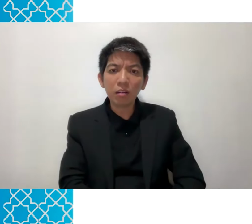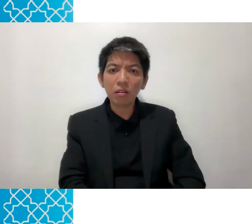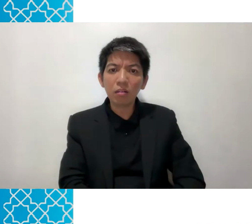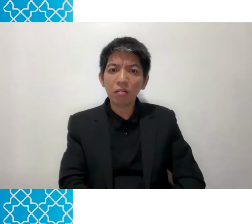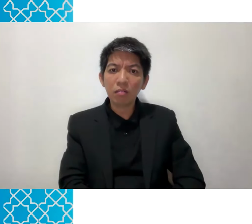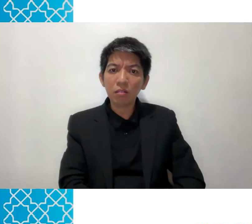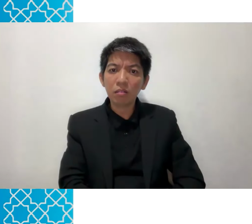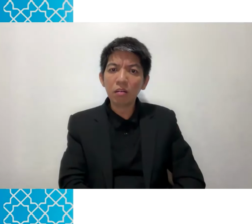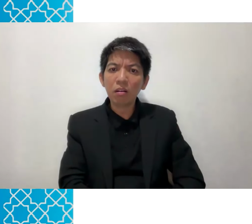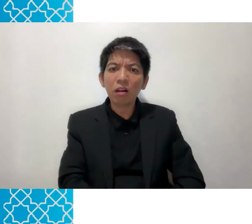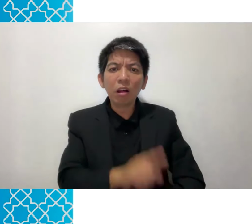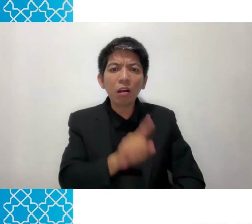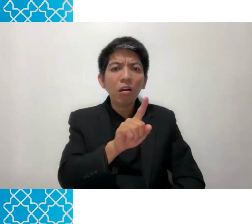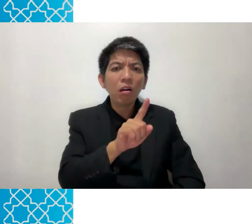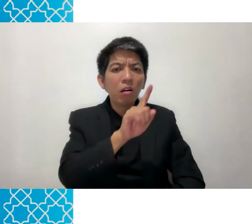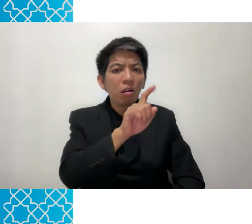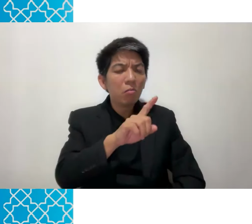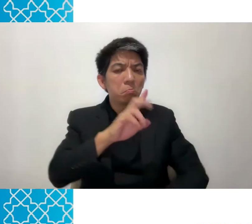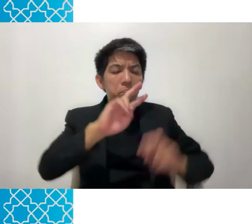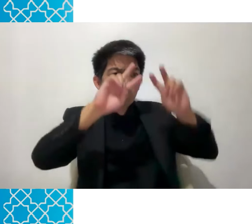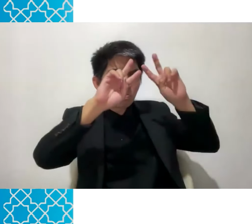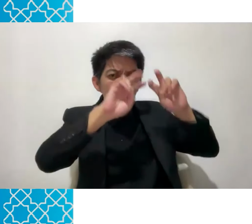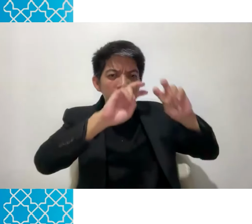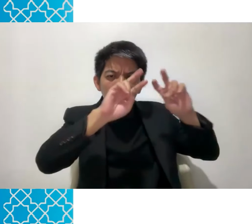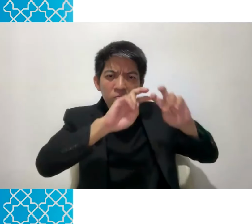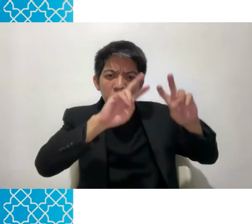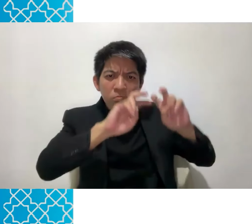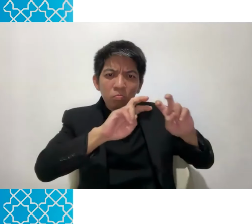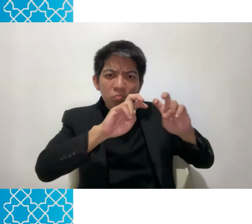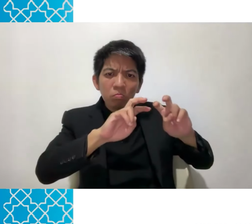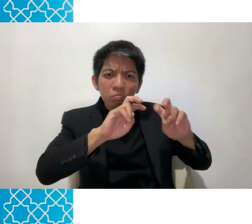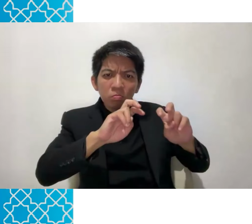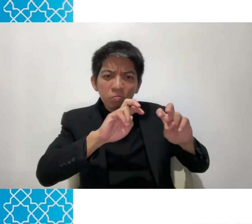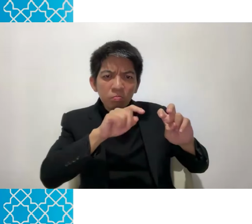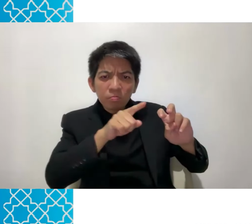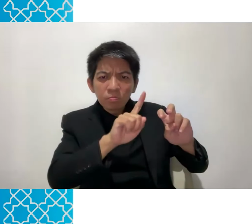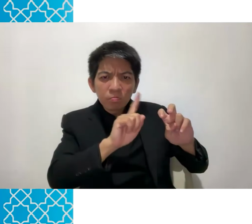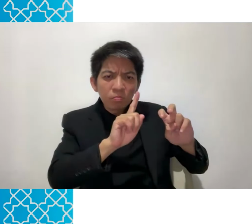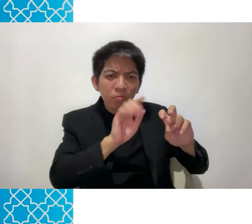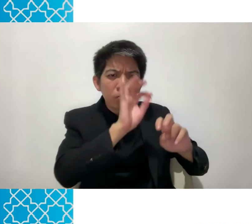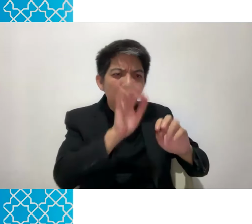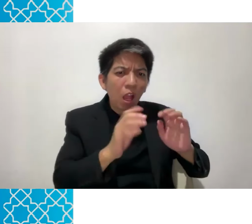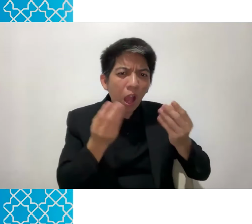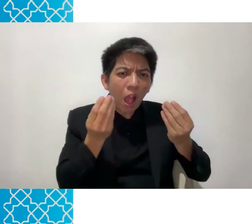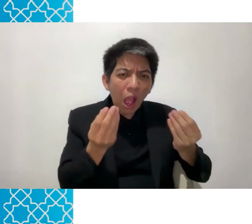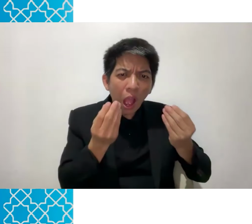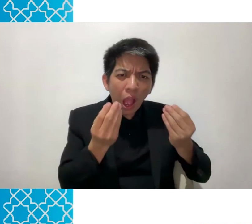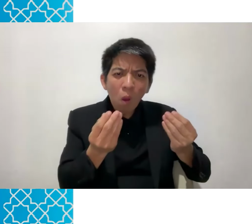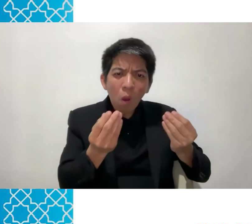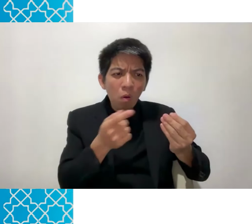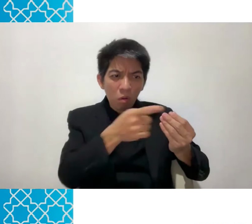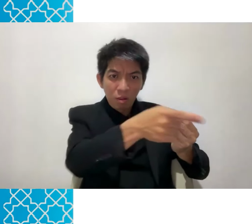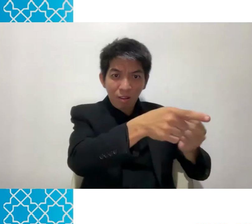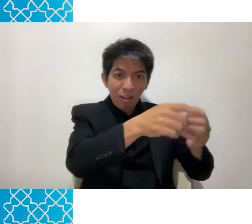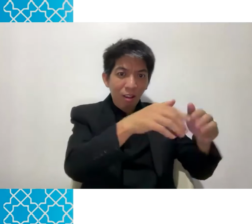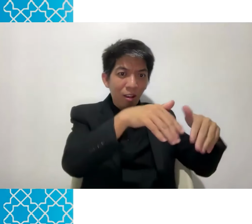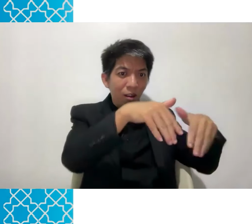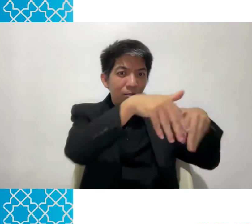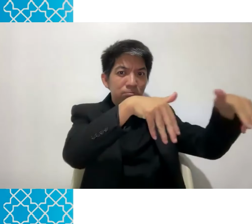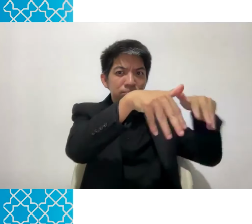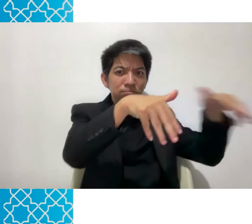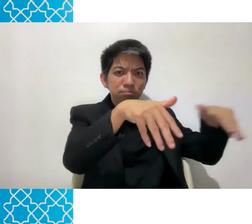we kind of like built in community engagement is the sense of belonging to the places. So that's